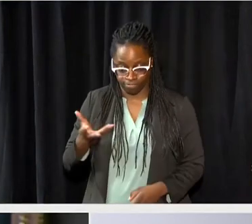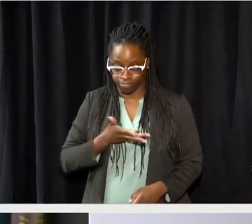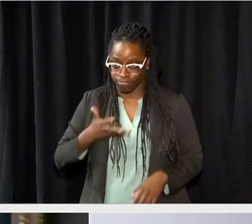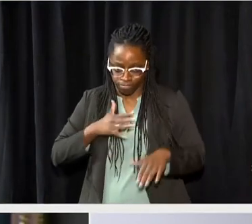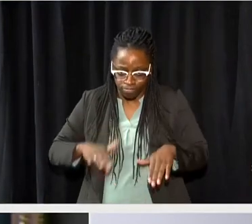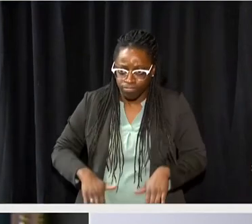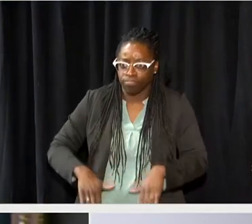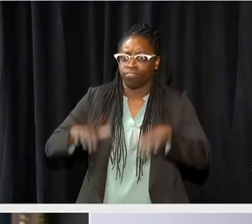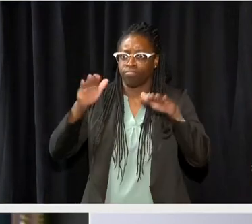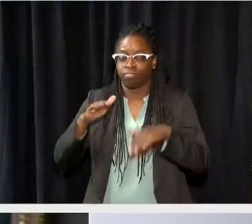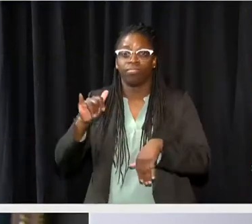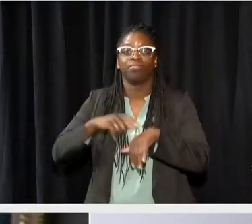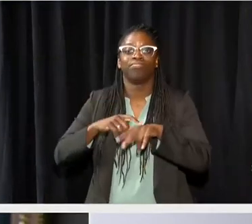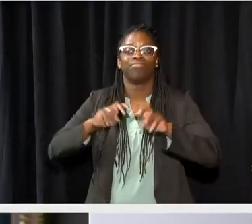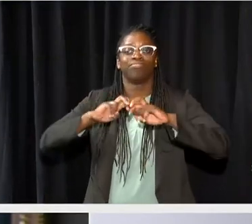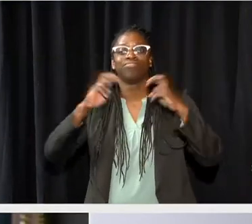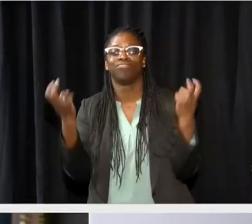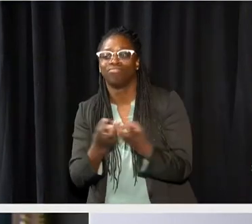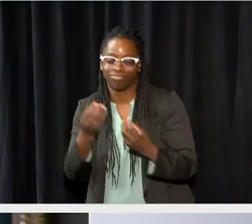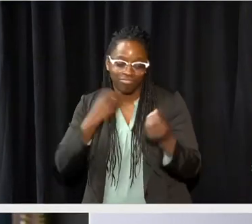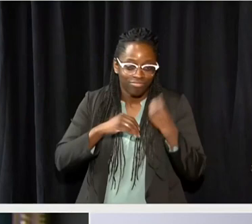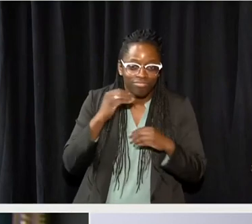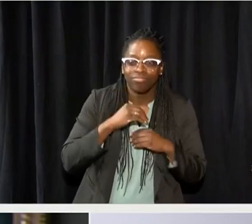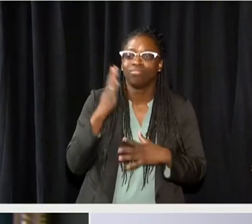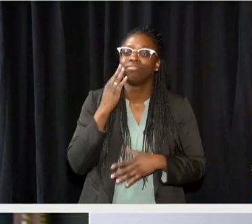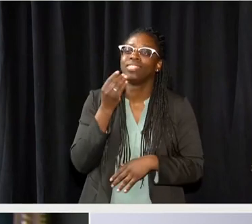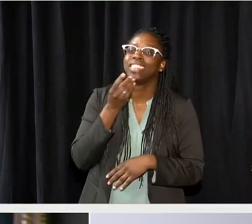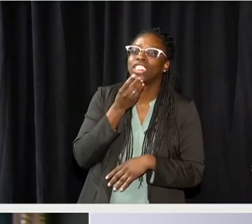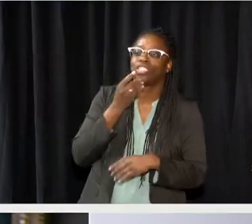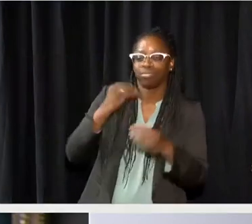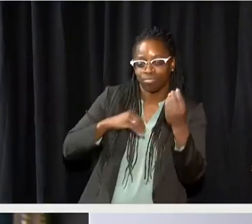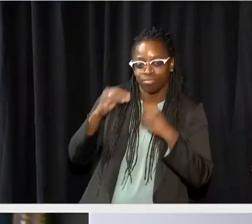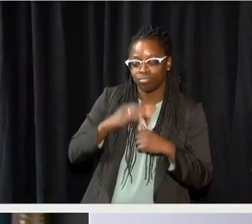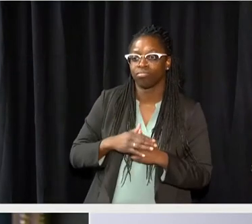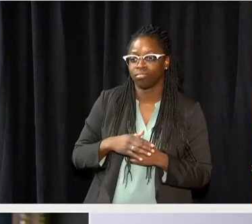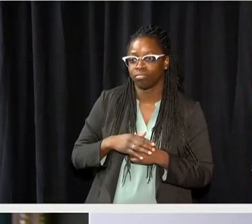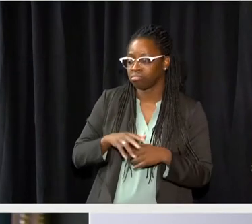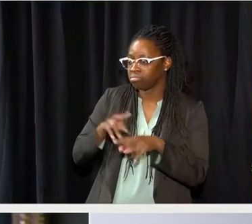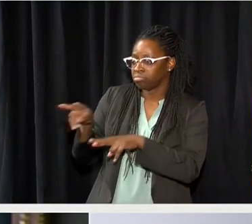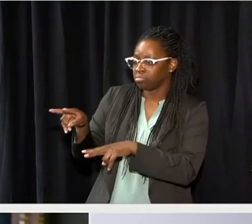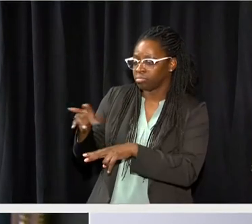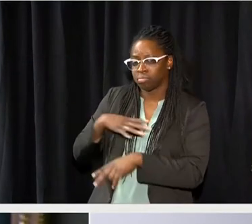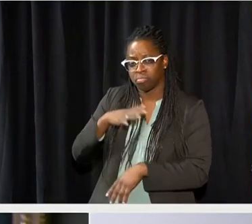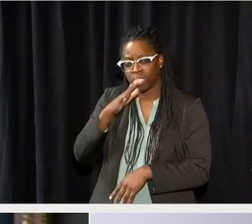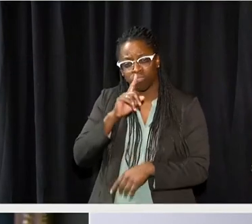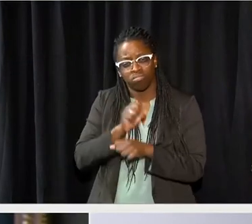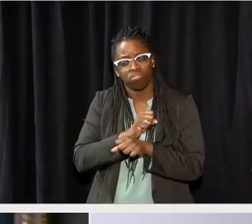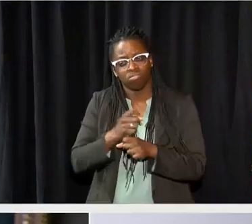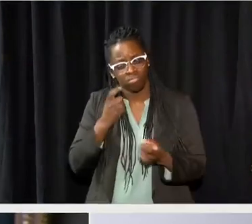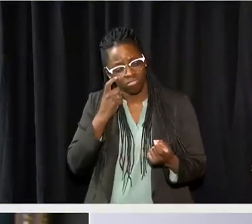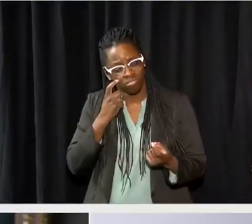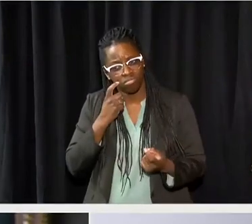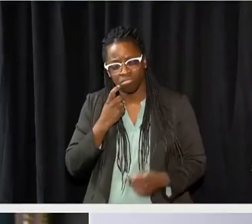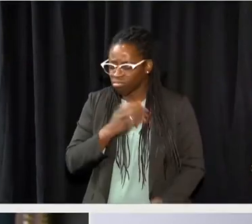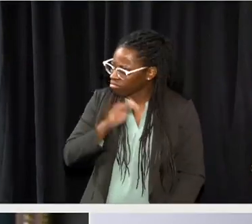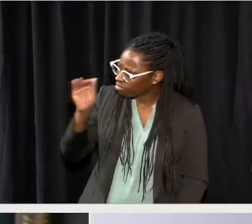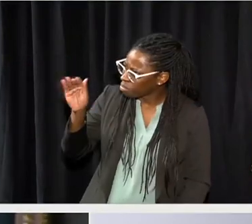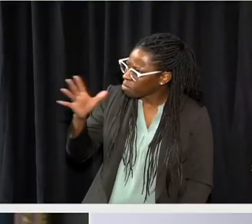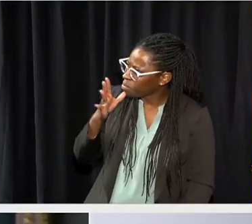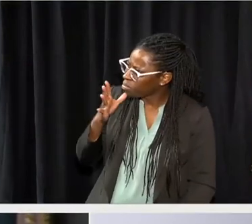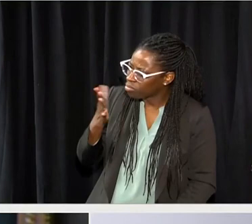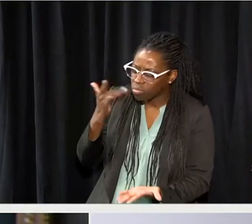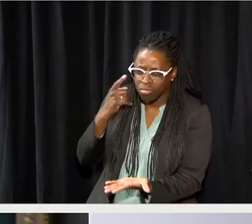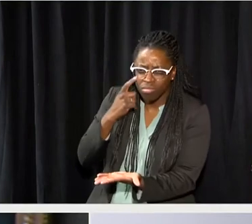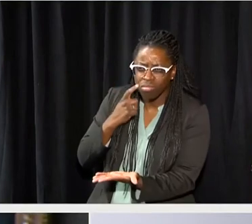the kitchen table, and I could see she was hiding tears. She picked up her head